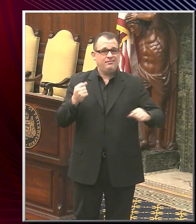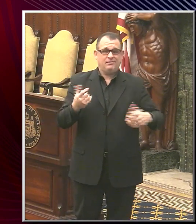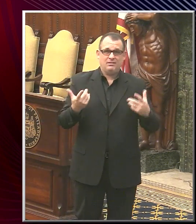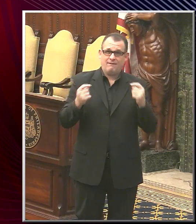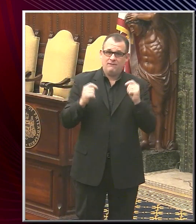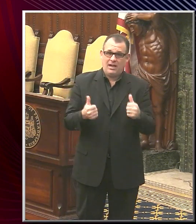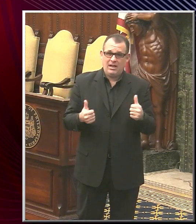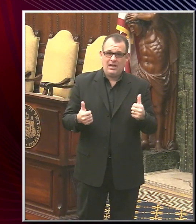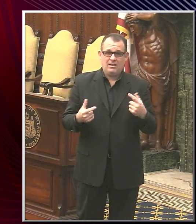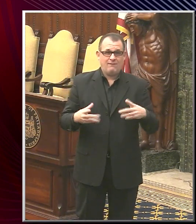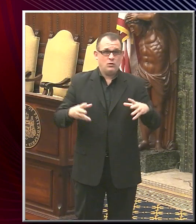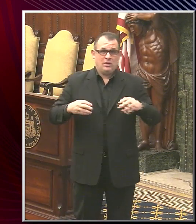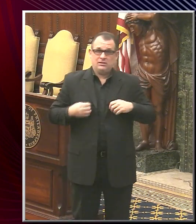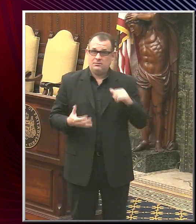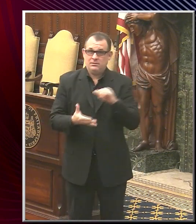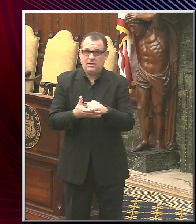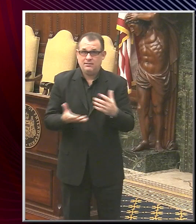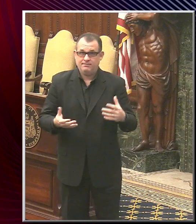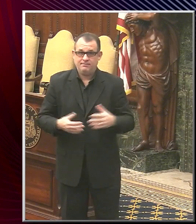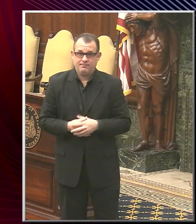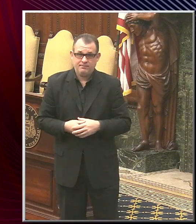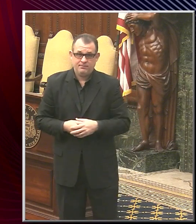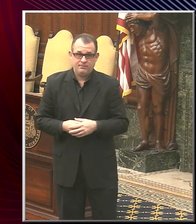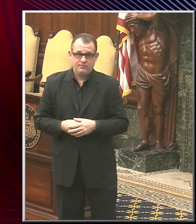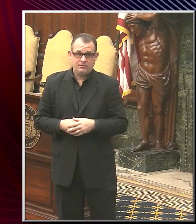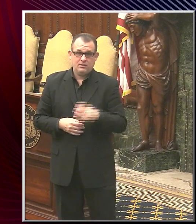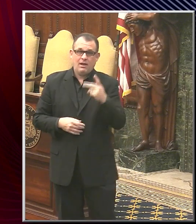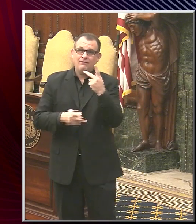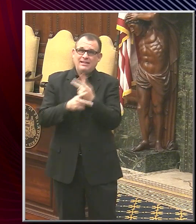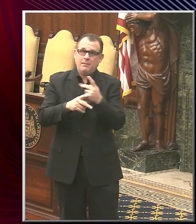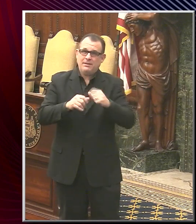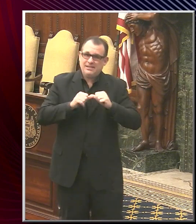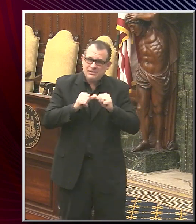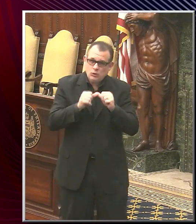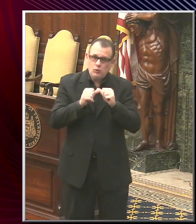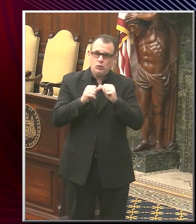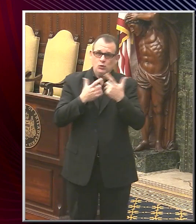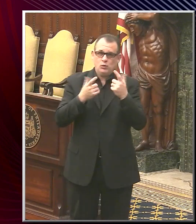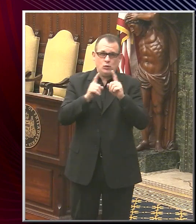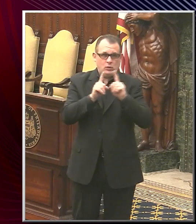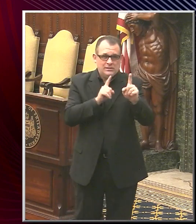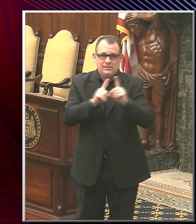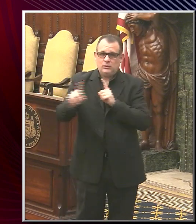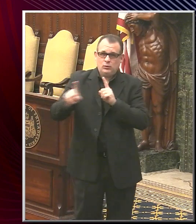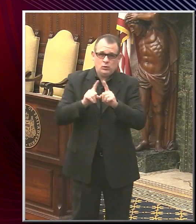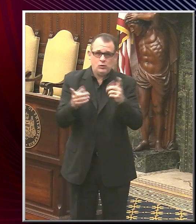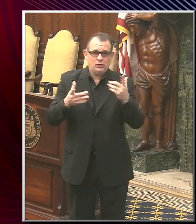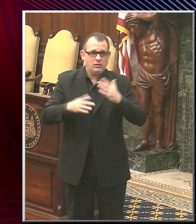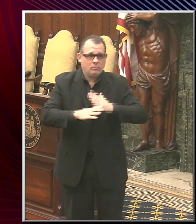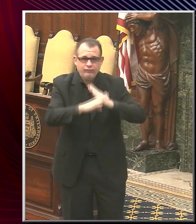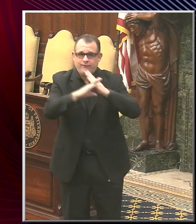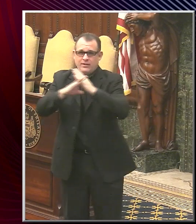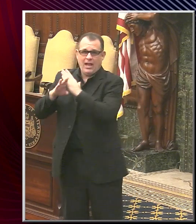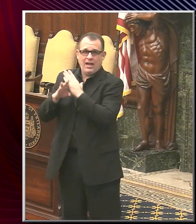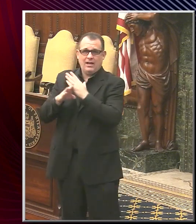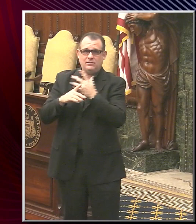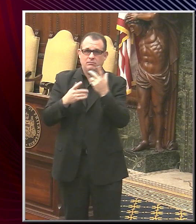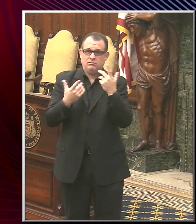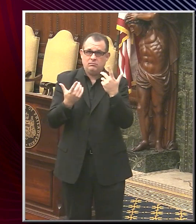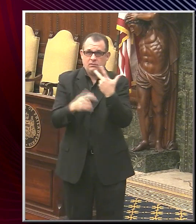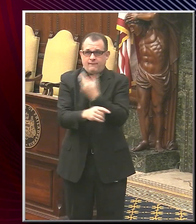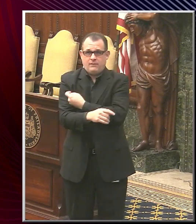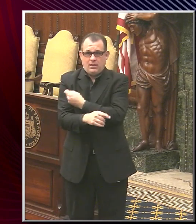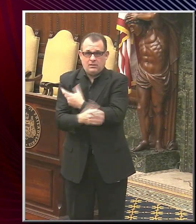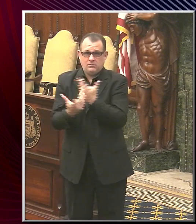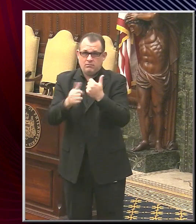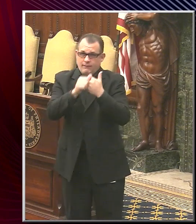And which is why when we get back to the social distancing, we know how to prevent this without vaccines, we're going to need to be relying on that for quite some time